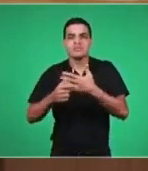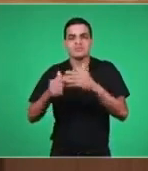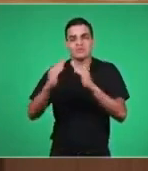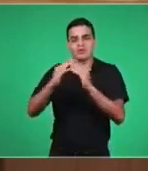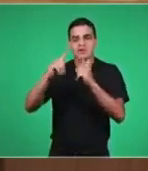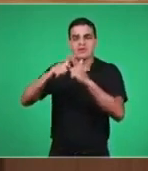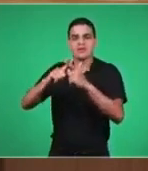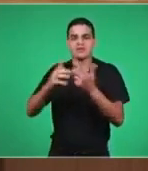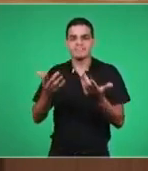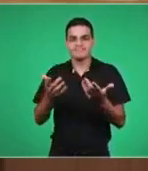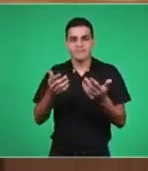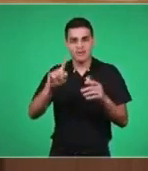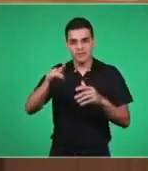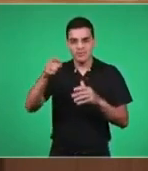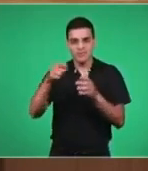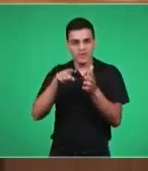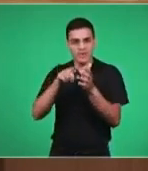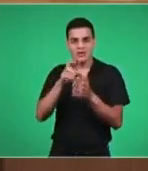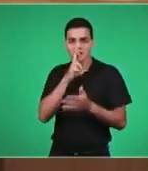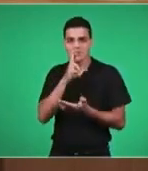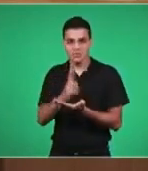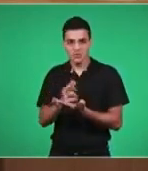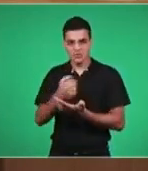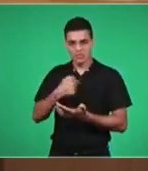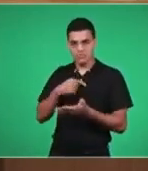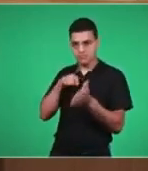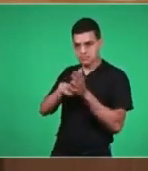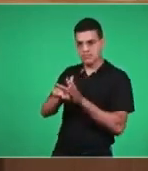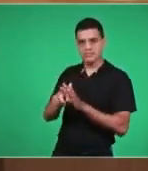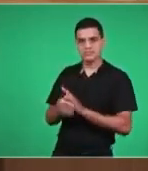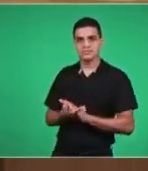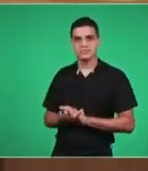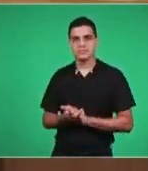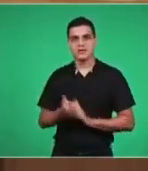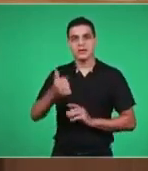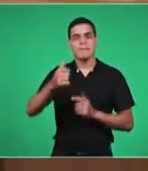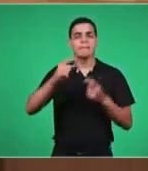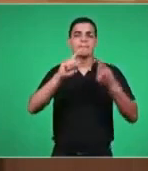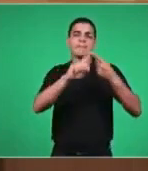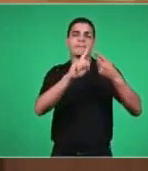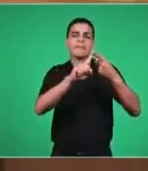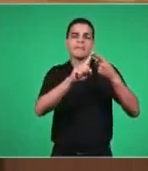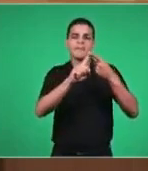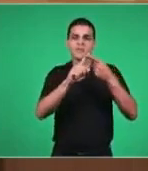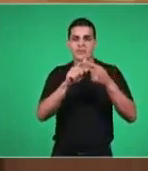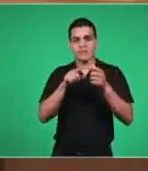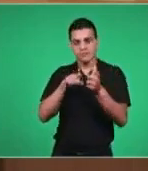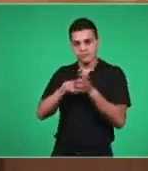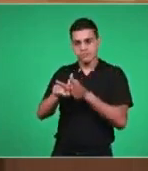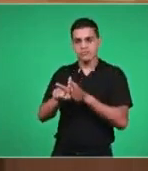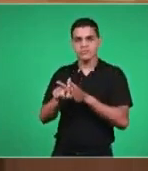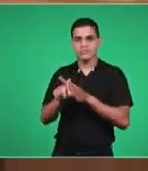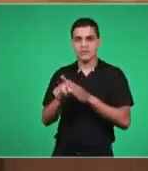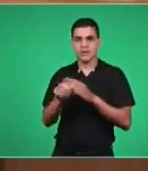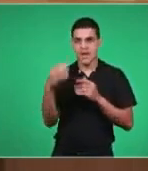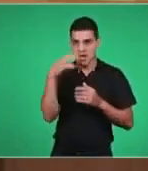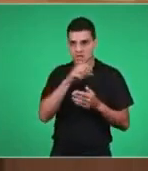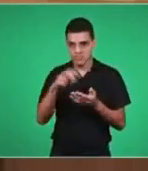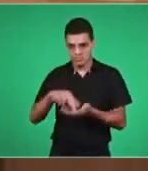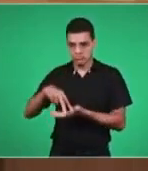these questions that I'm going to be asking. The first question that I'm going to be asking at whatever brethren that wants to